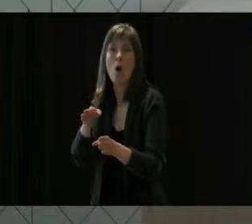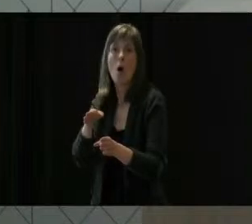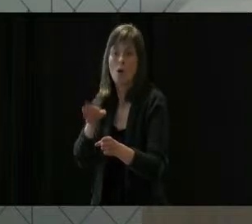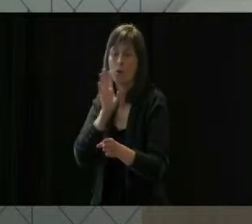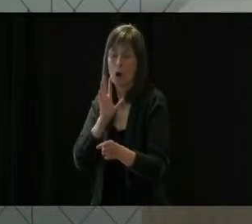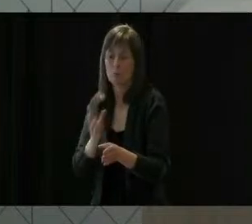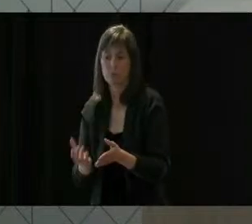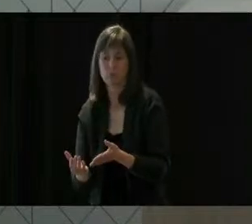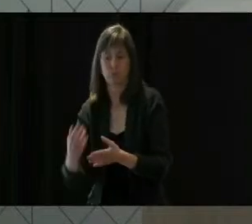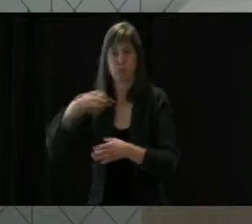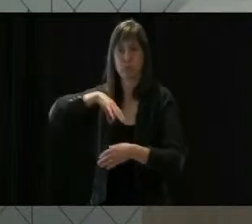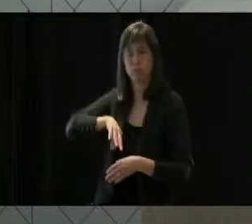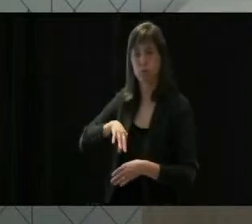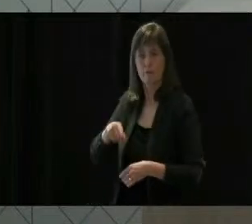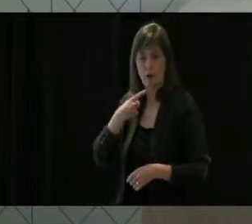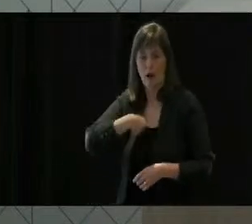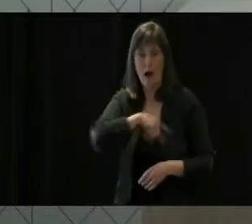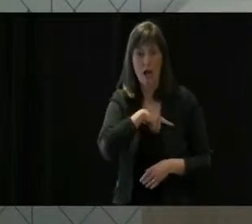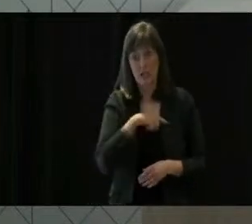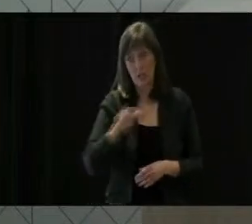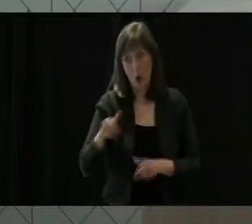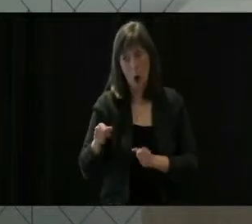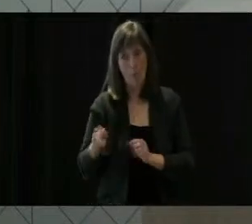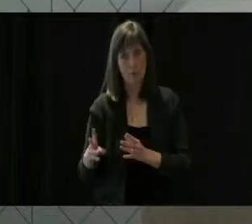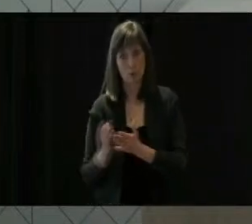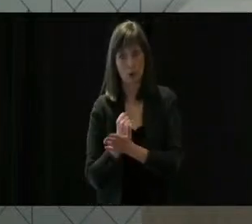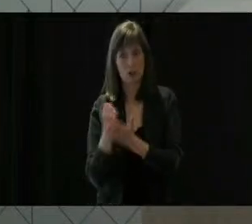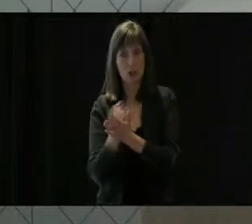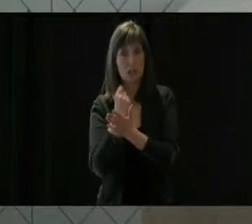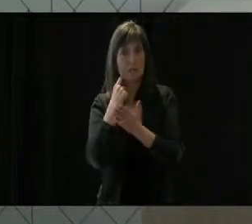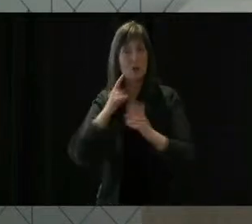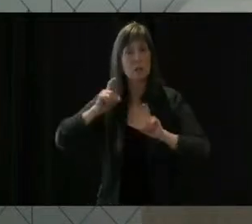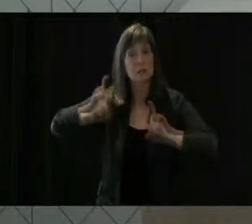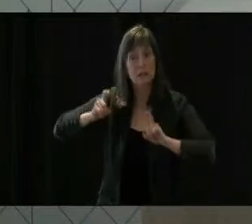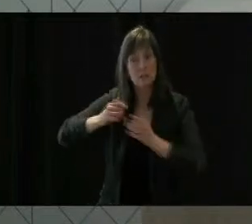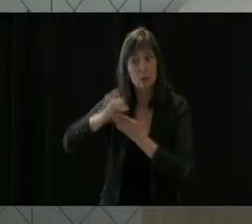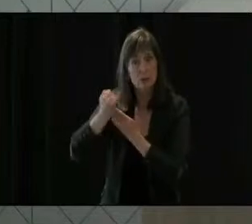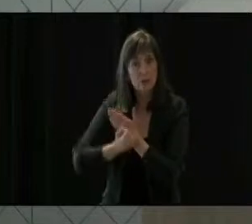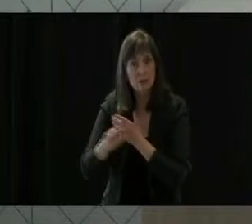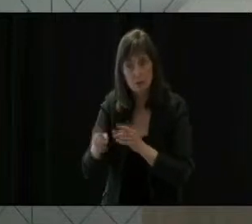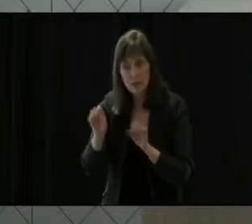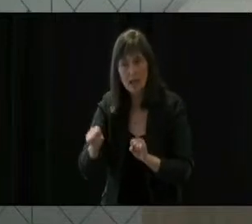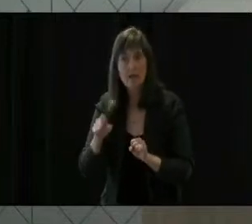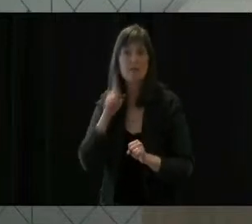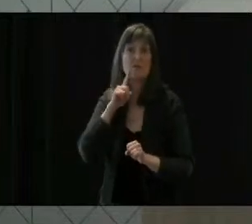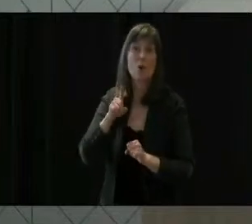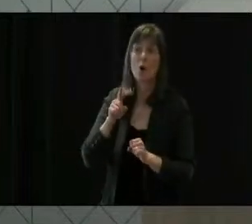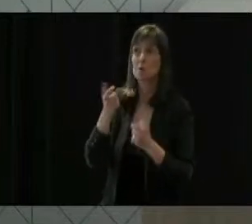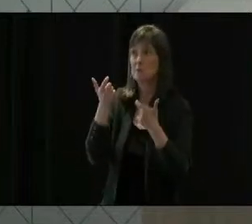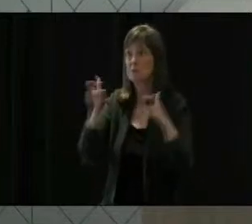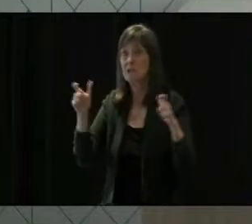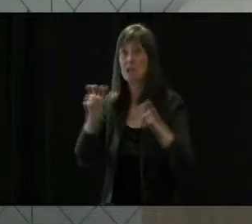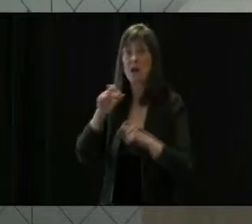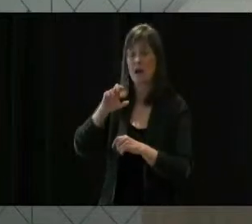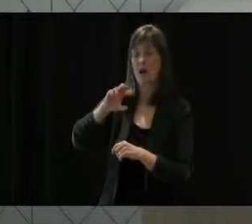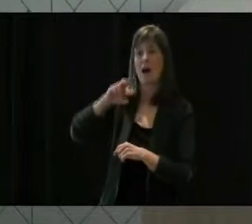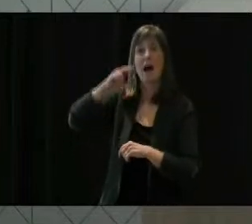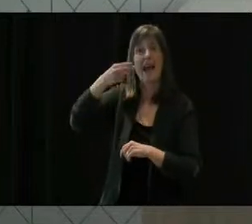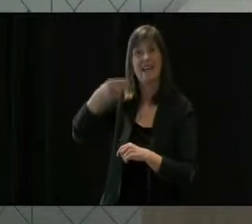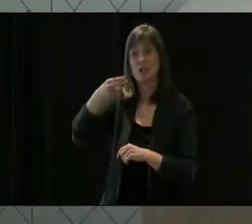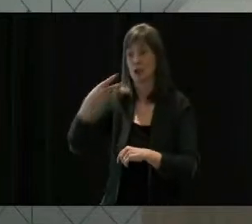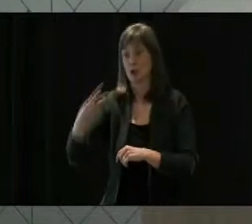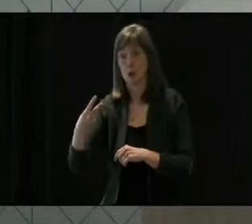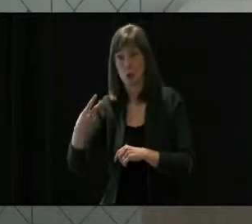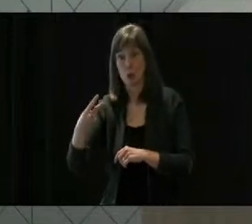bundling opportunities for pilot projects, for example, industrial scale hydrogen, or